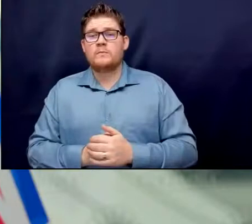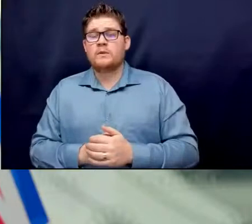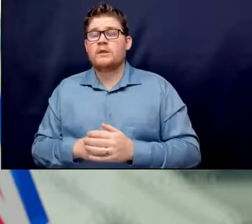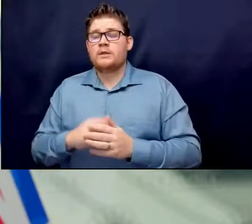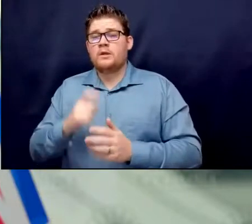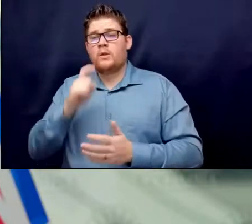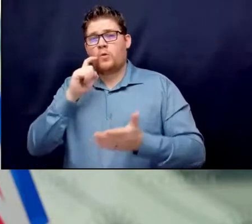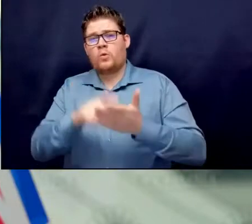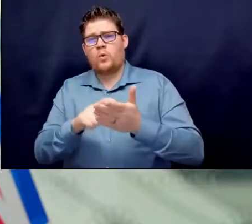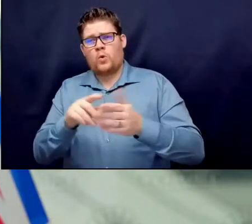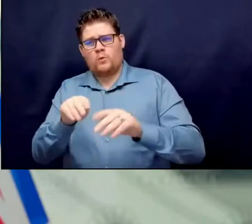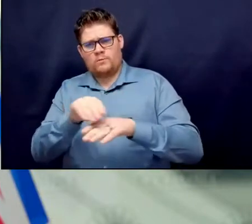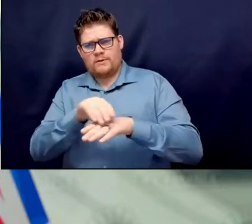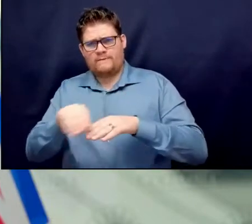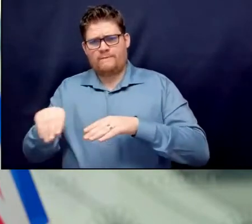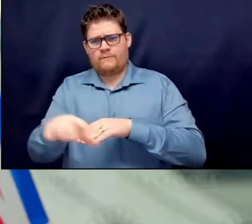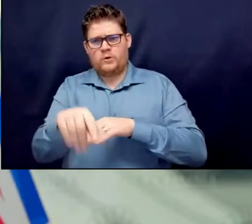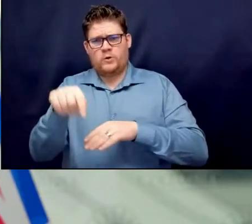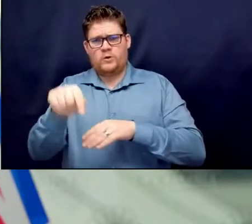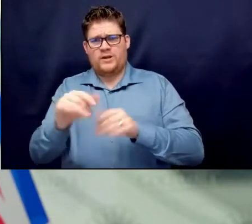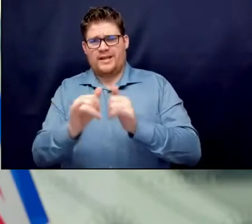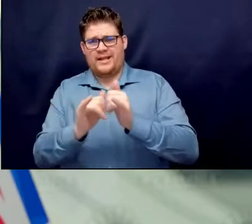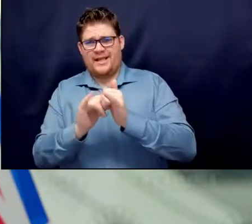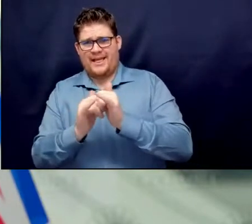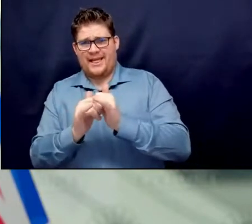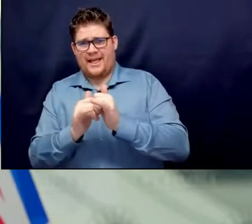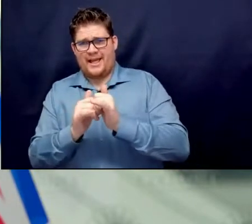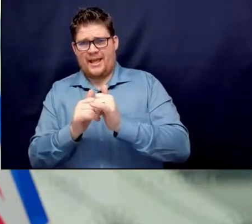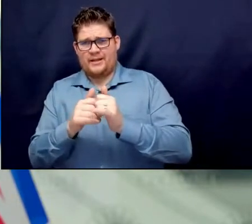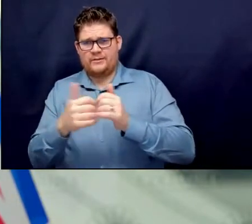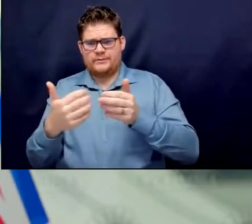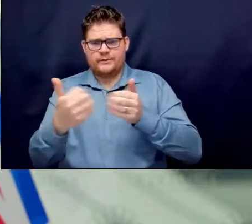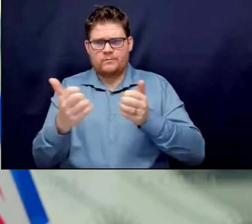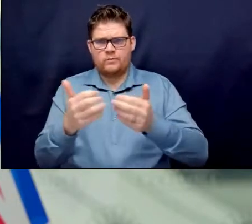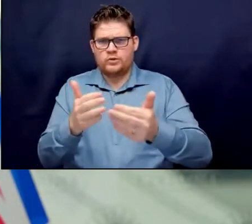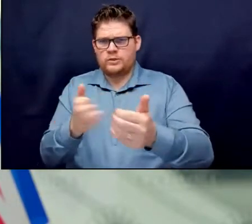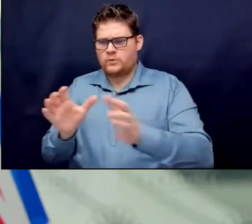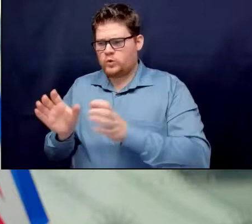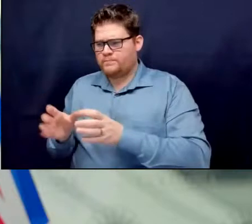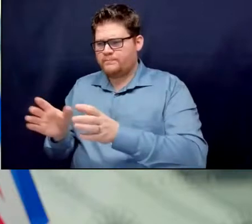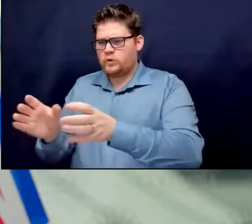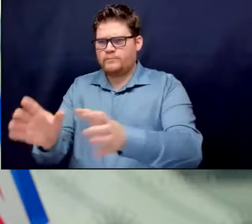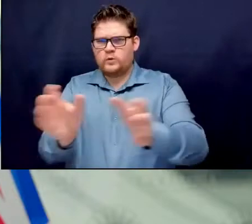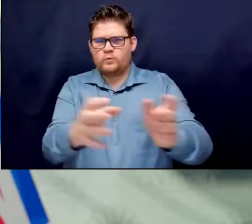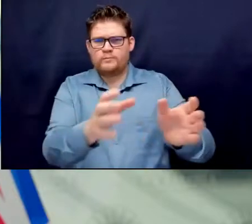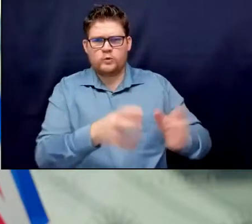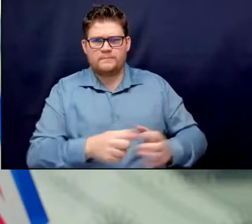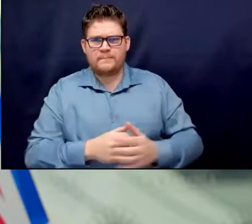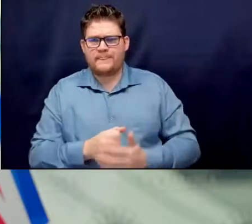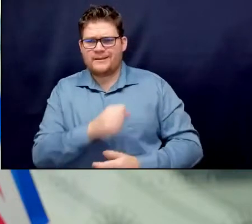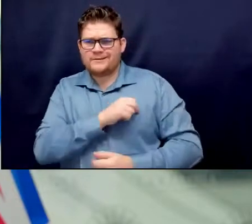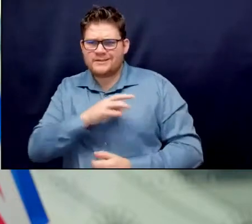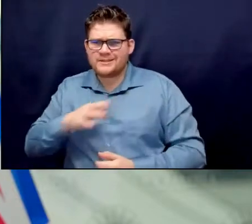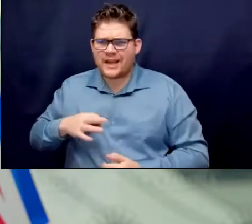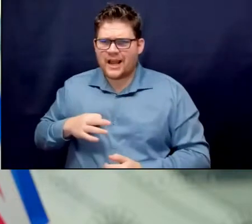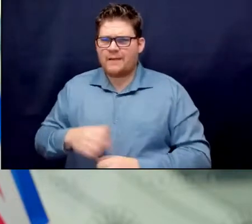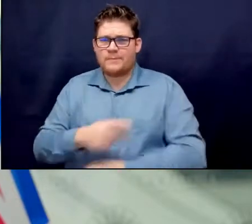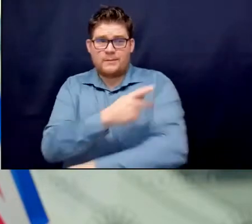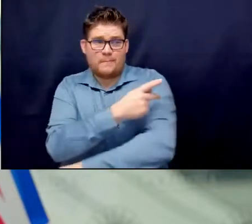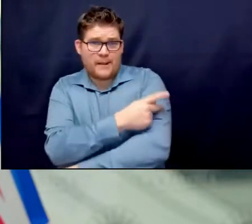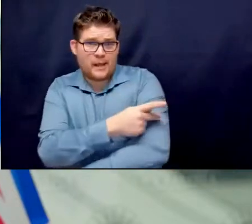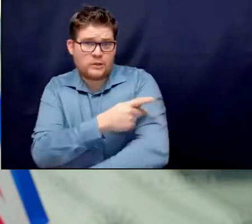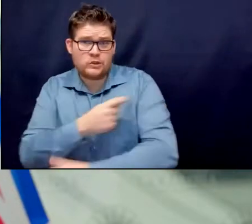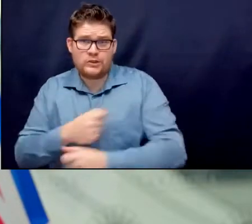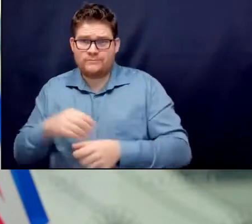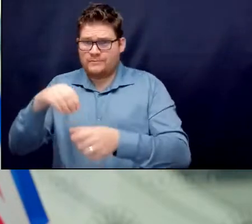we like to do in hospitals and have been doing, essentially separating the population testing positive for COVID-19 when there's more